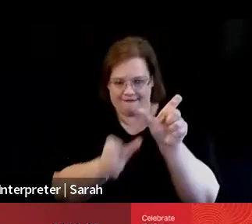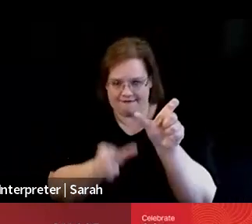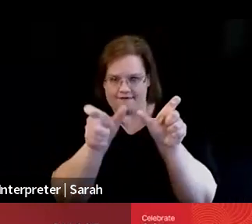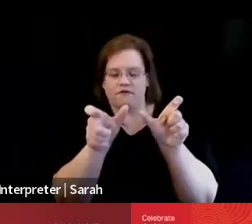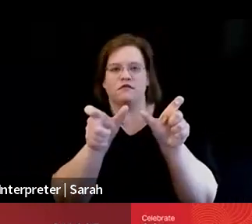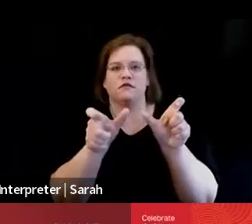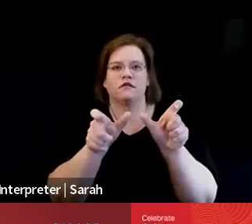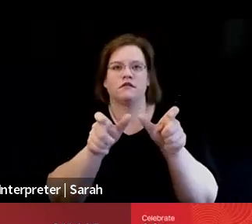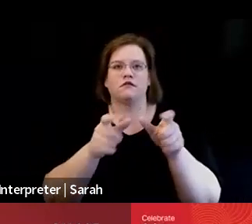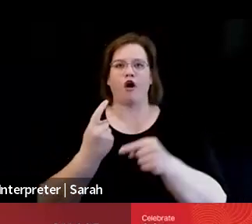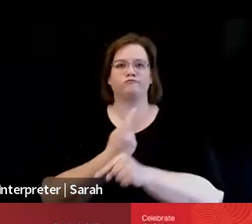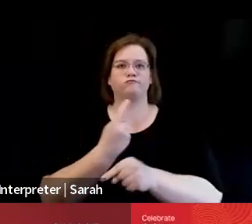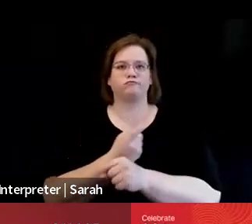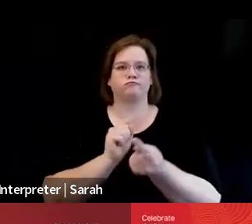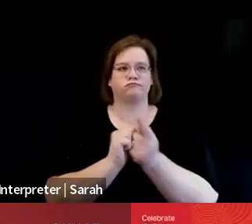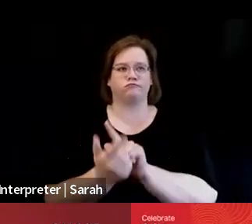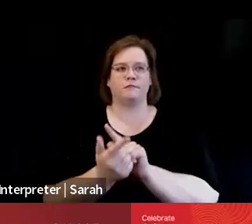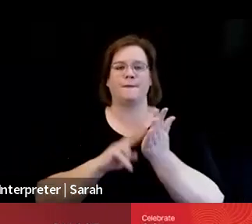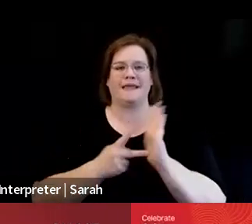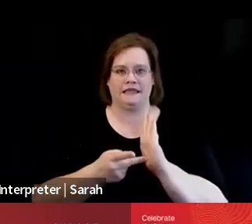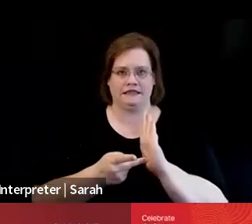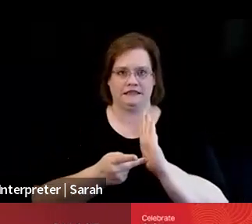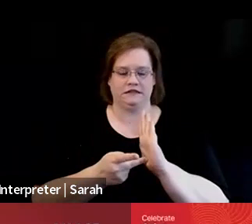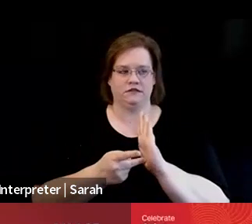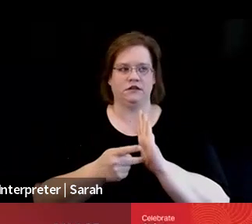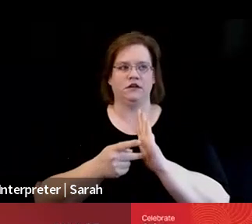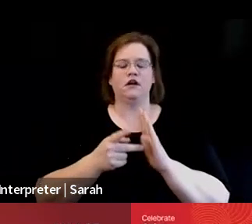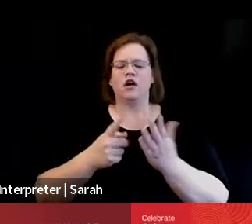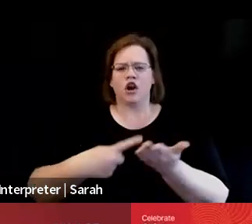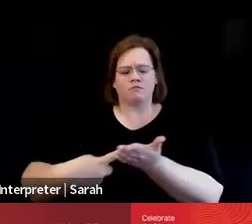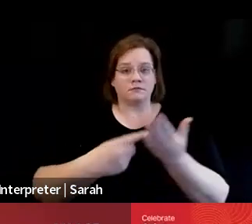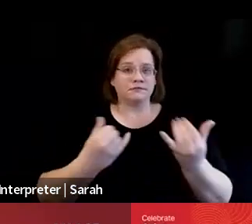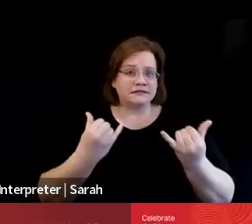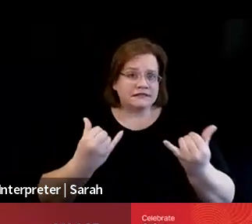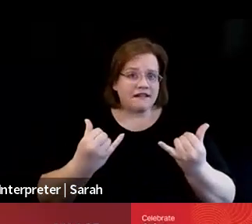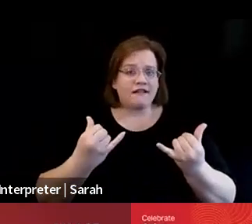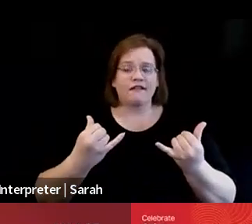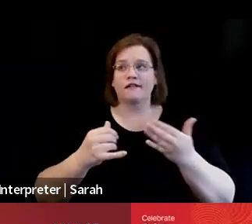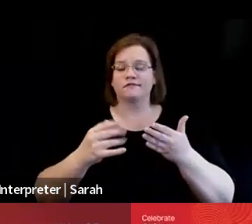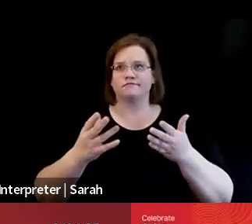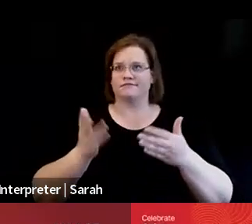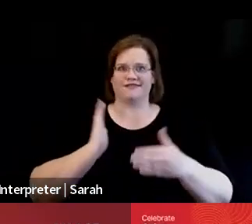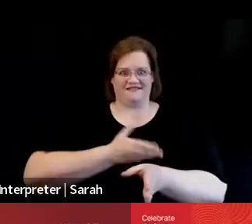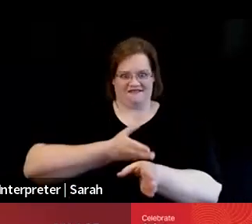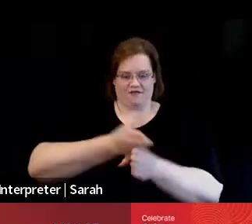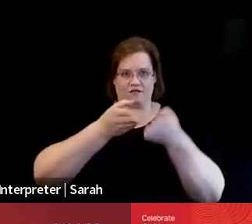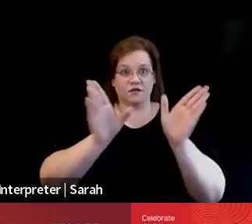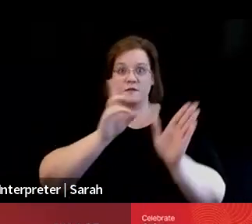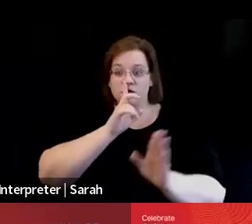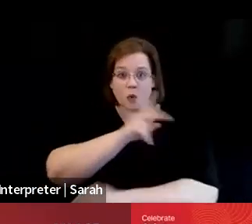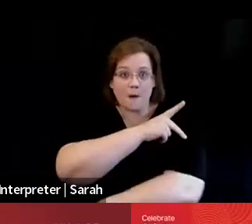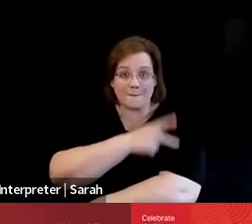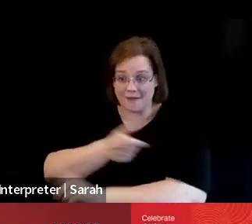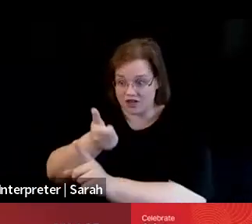of talk today and just in our field in general about making sure patients understand so that they can